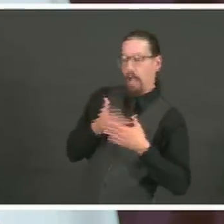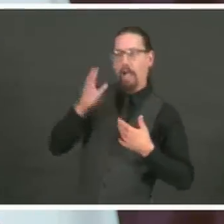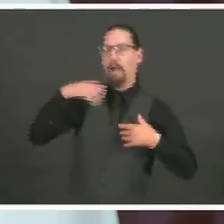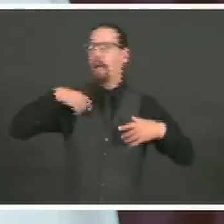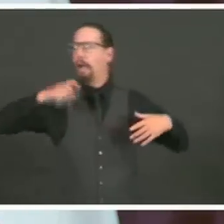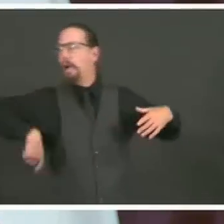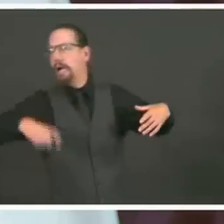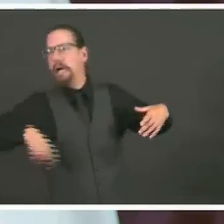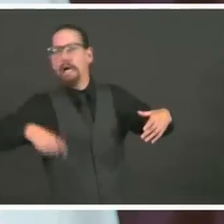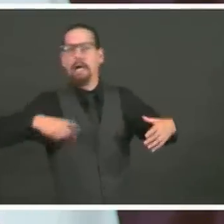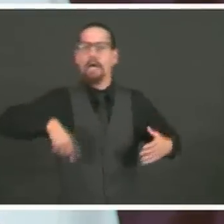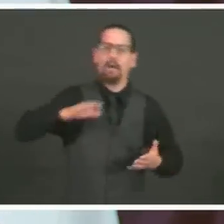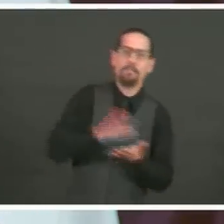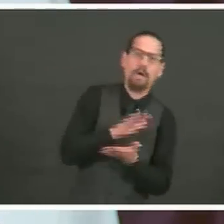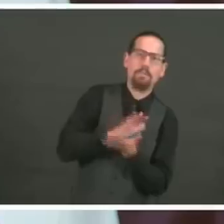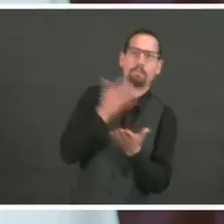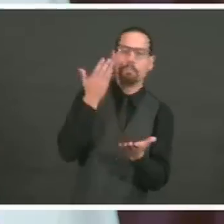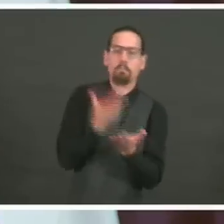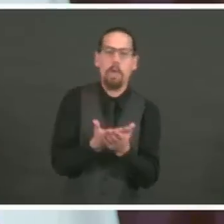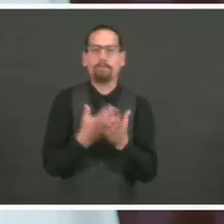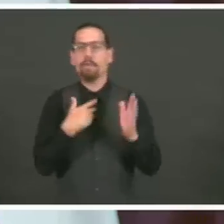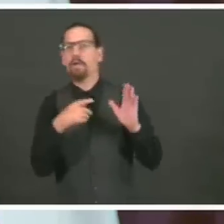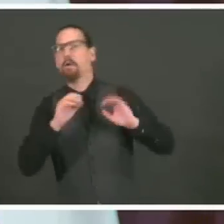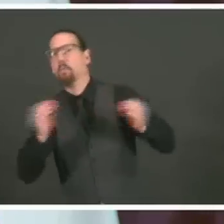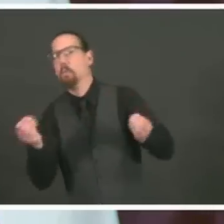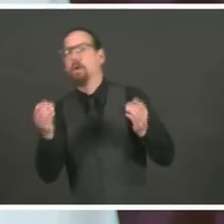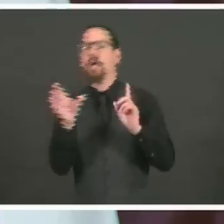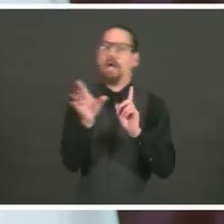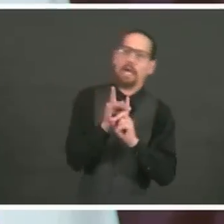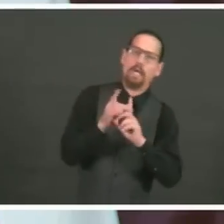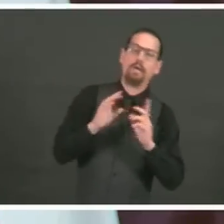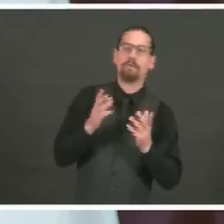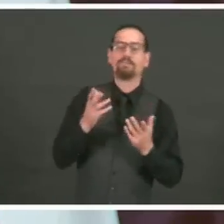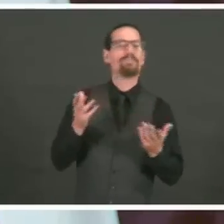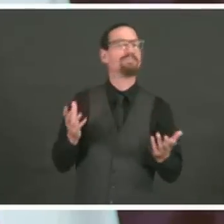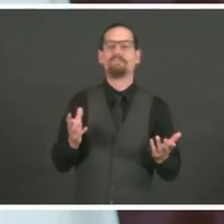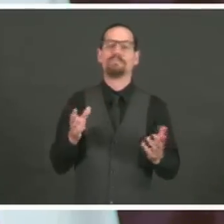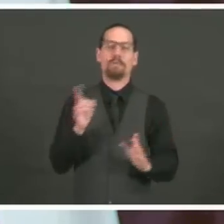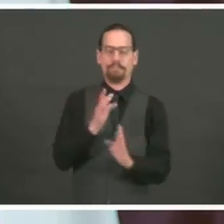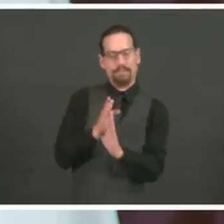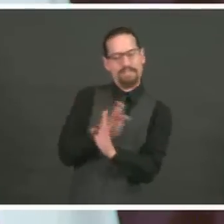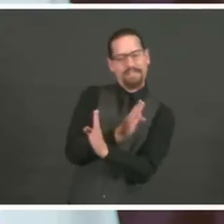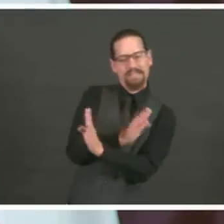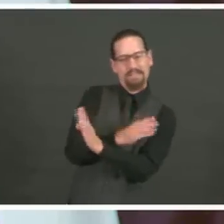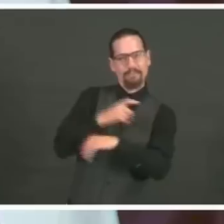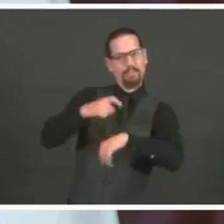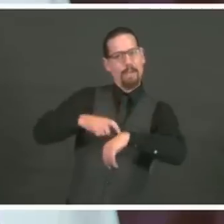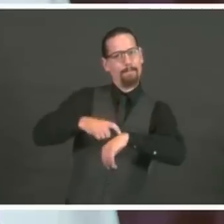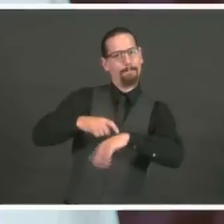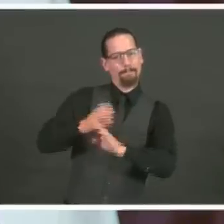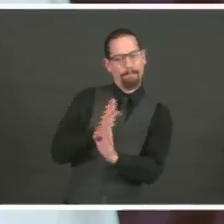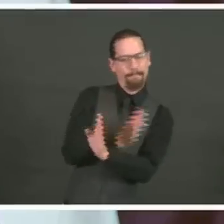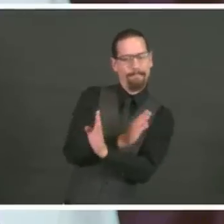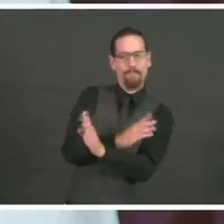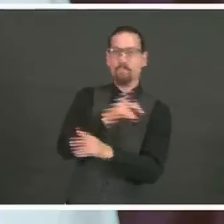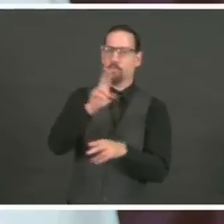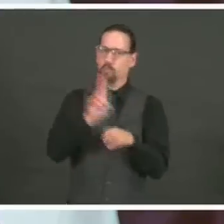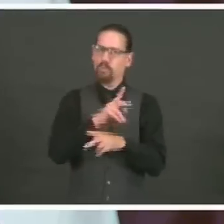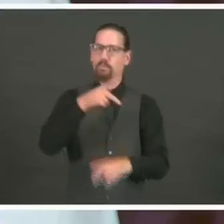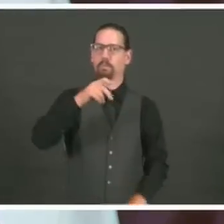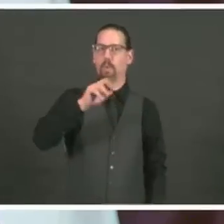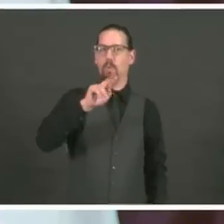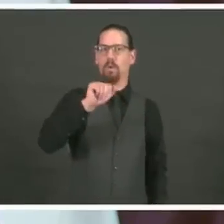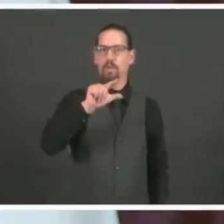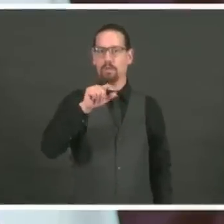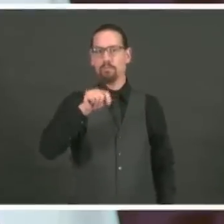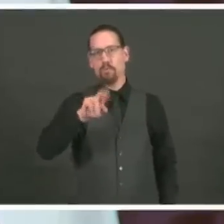I spend time talking to every governor I can, federal government. We're doing about as well as we can be doing. I can't find anyone who's doing